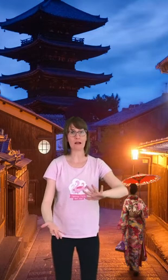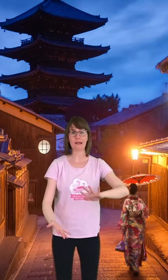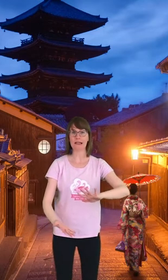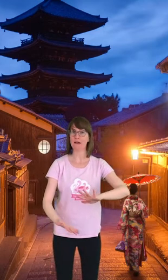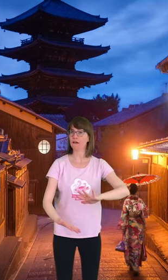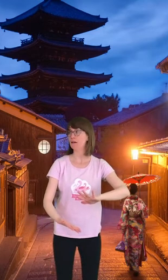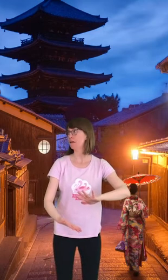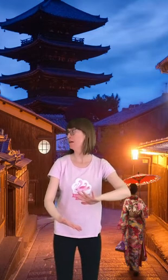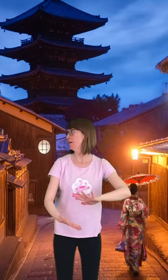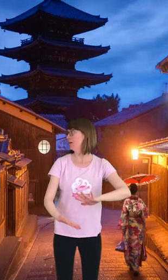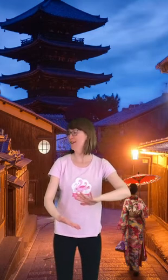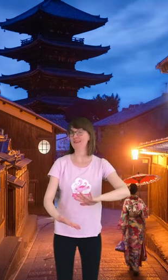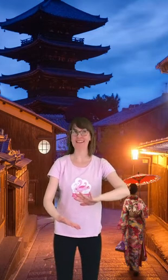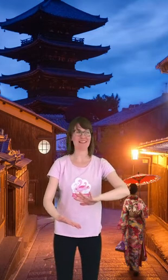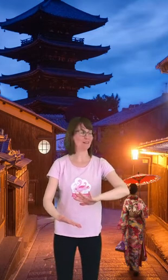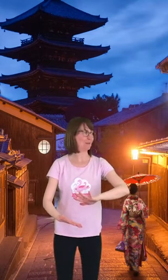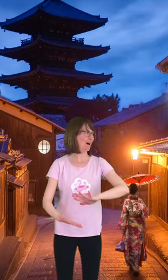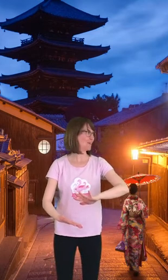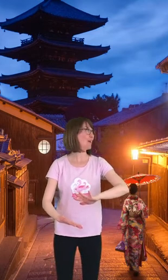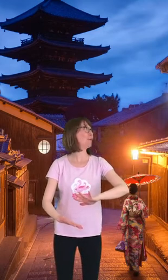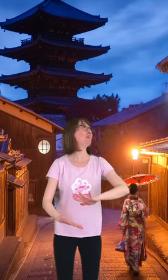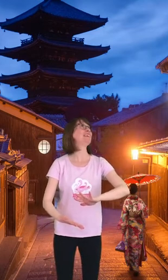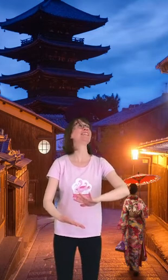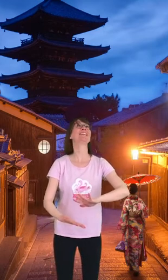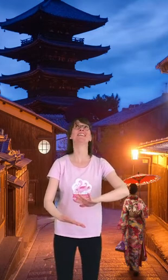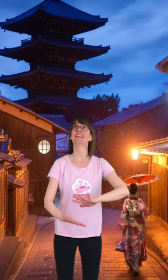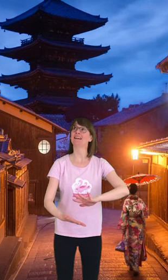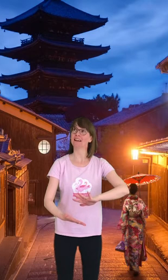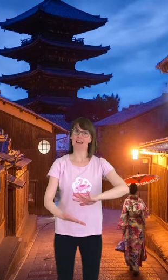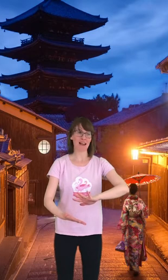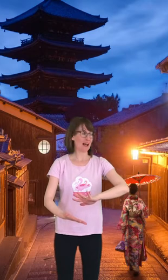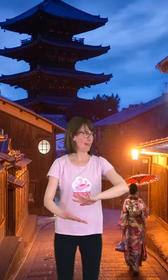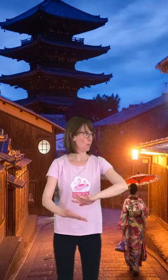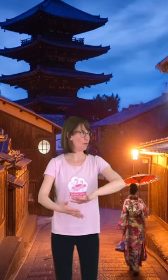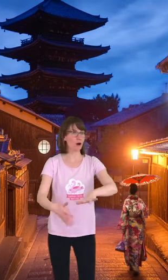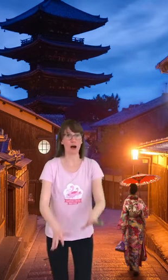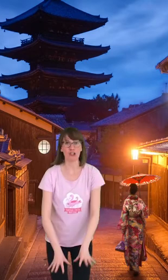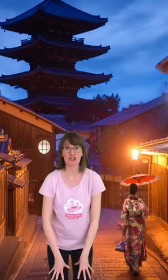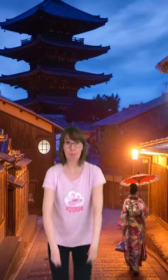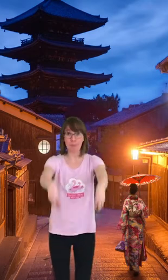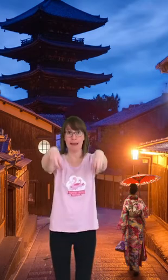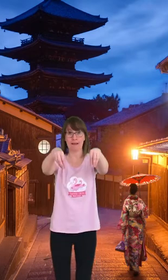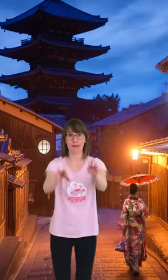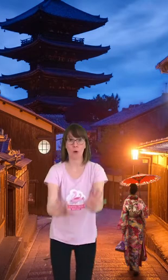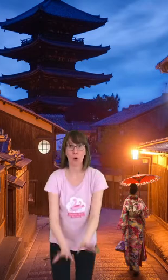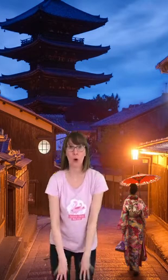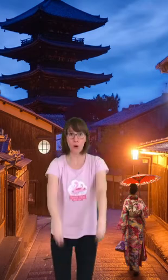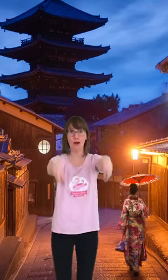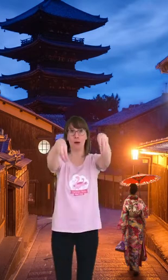Very slowly, using different parts of our bodies. And then we've got our